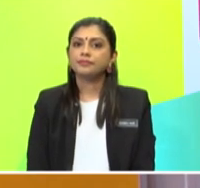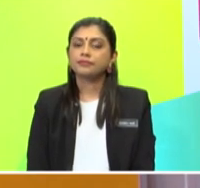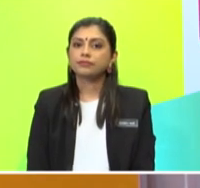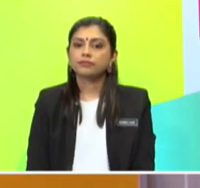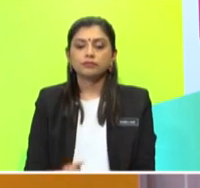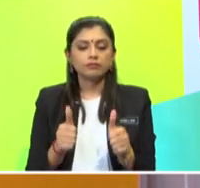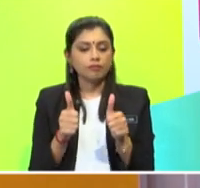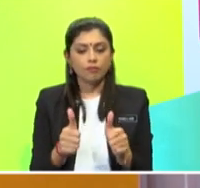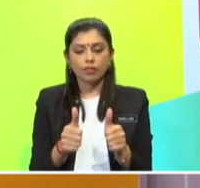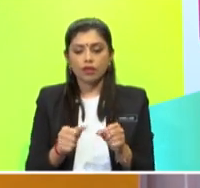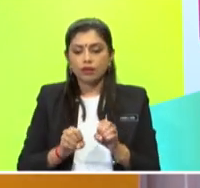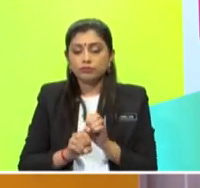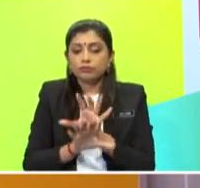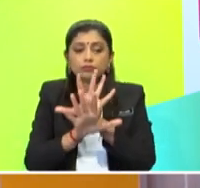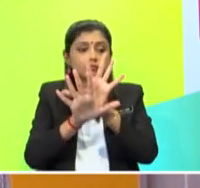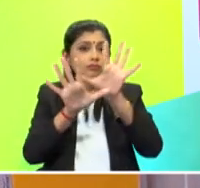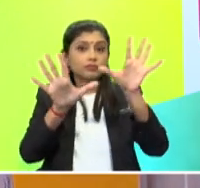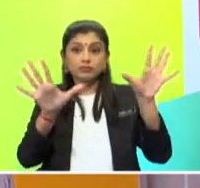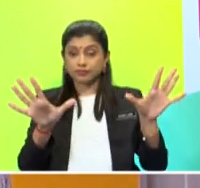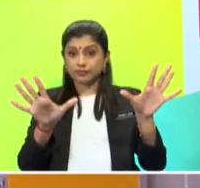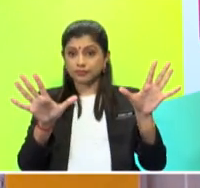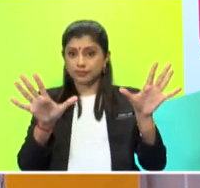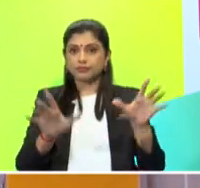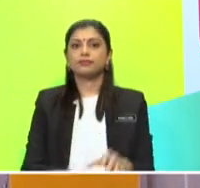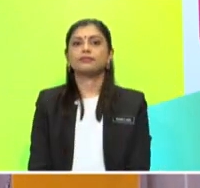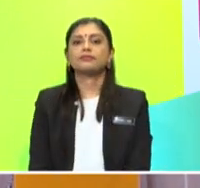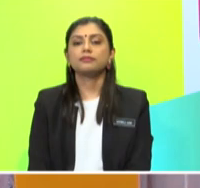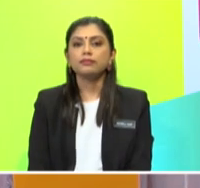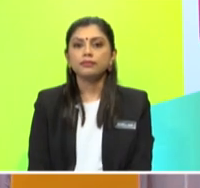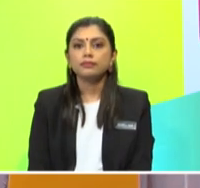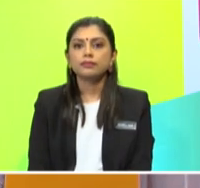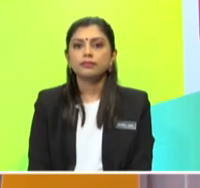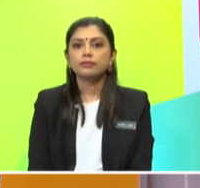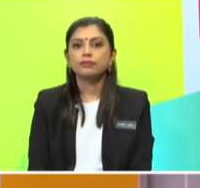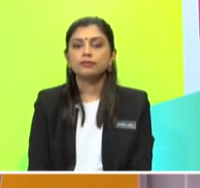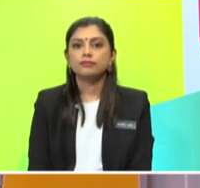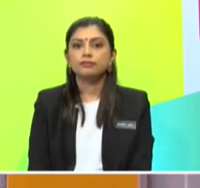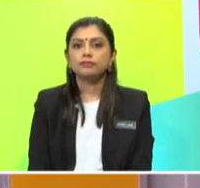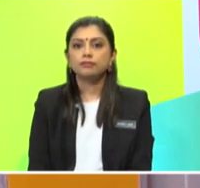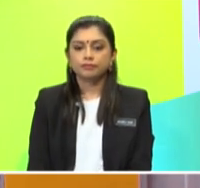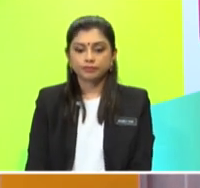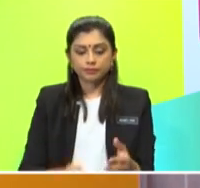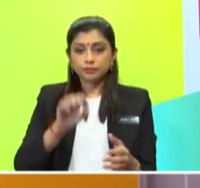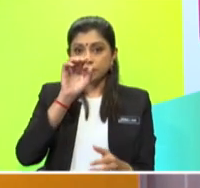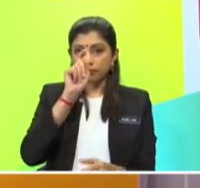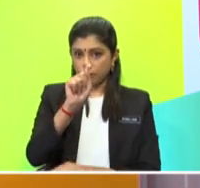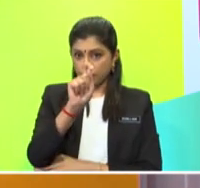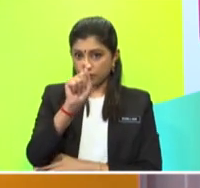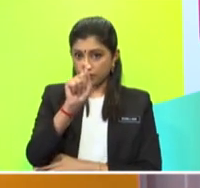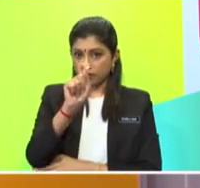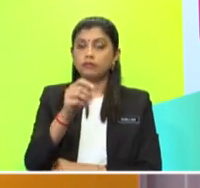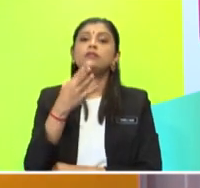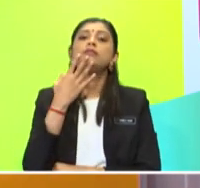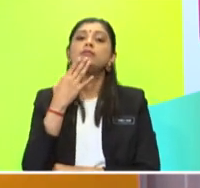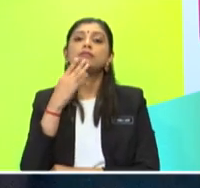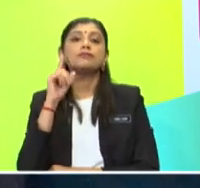them effectively. So E, evidence, come from your color three. So Sean, E1,